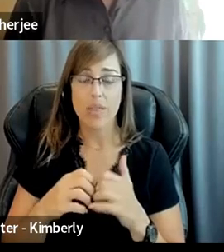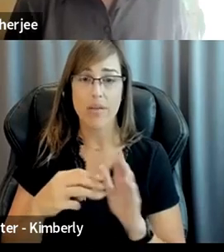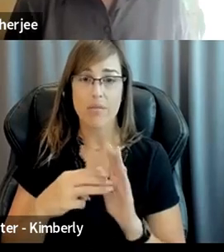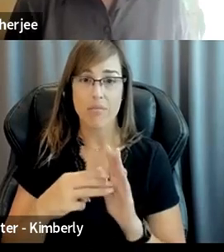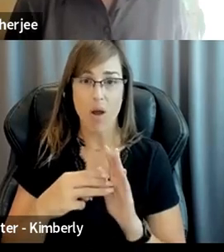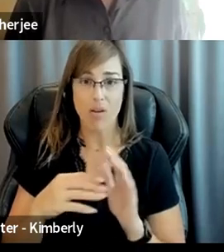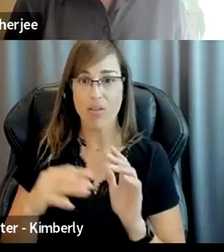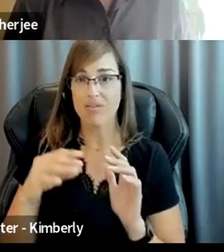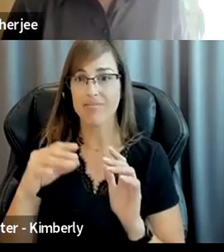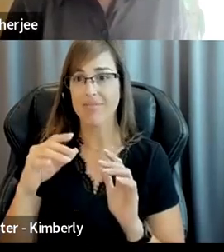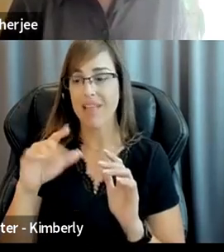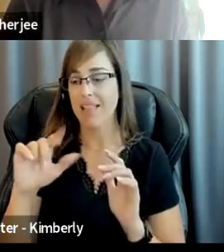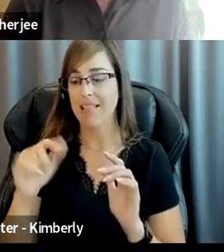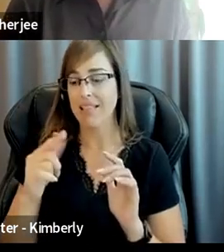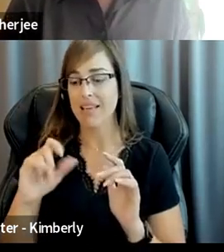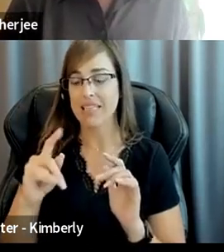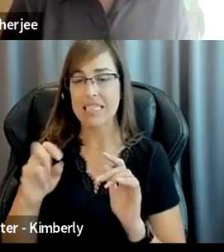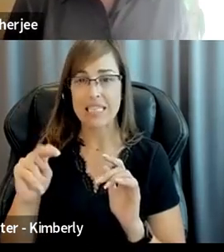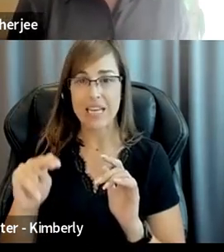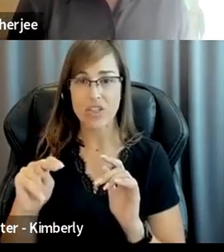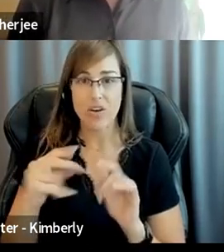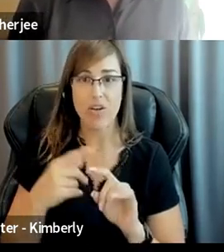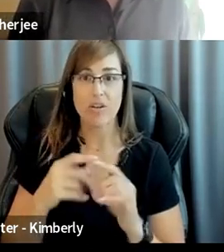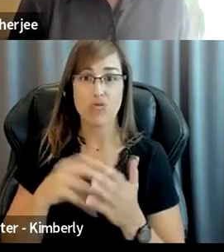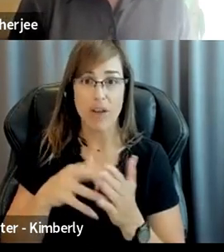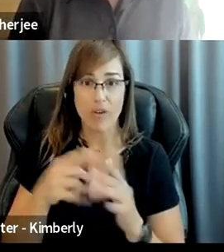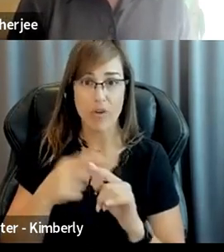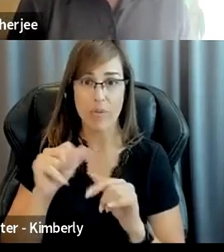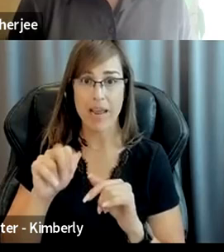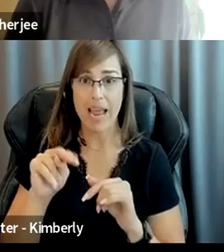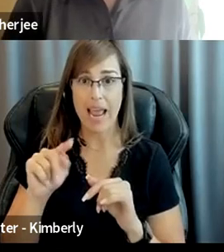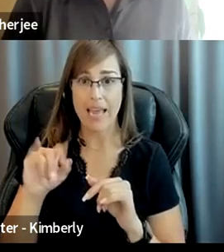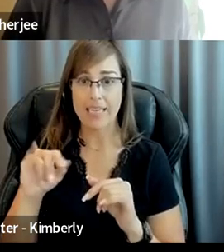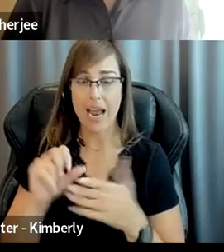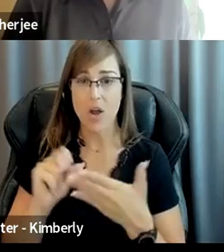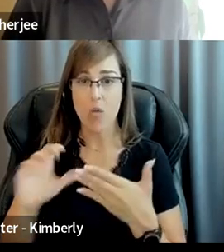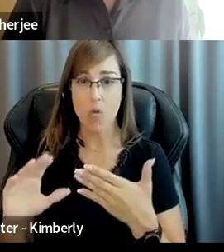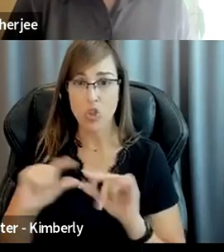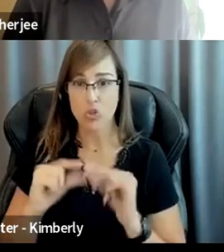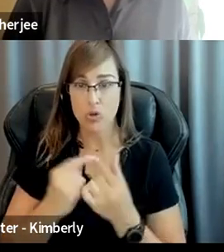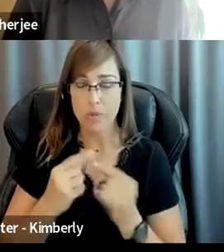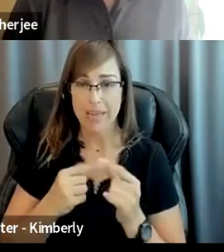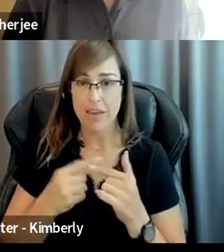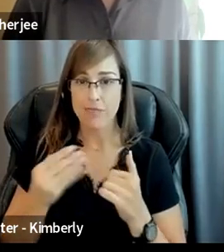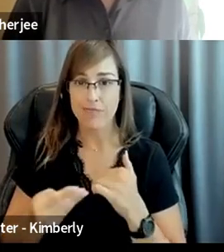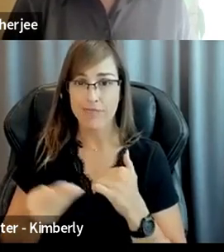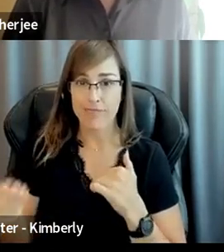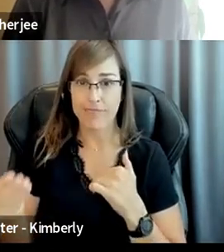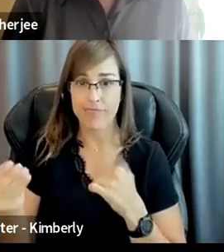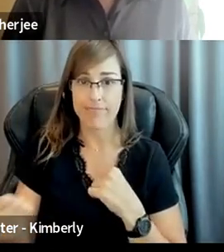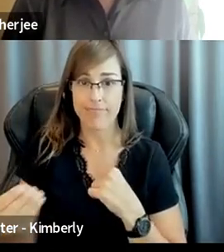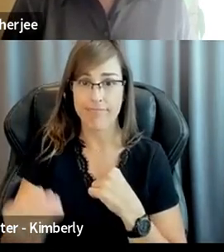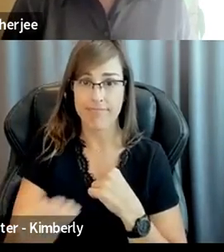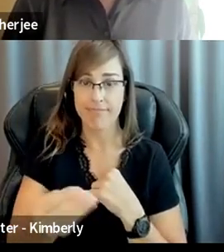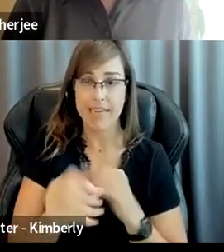legislation that was drafted by an anti-abortion group and then just sort of carried over state to state and sort of changed a little